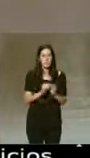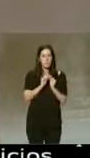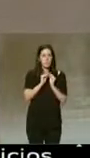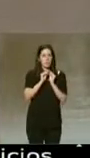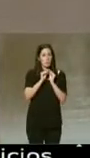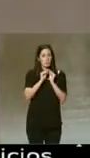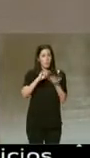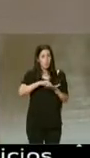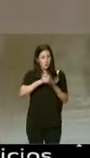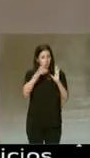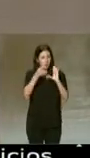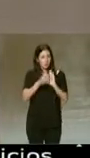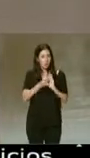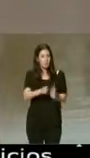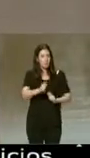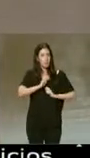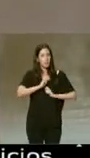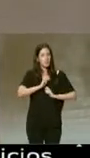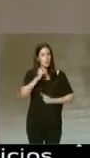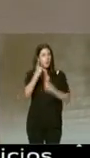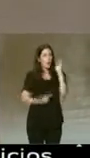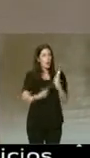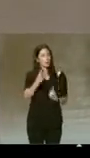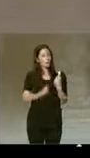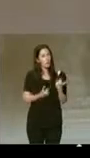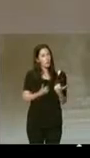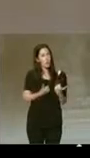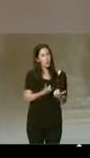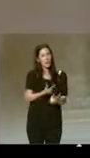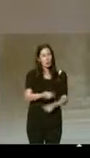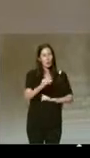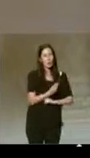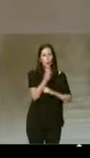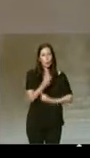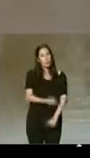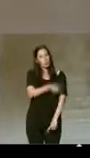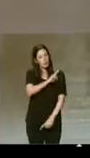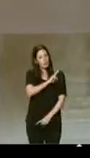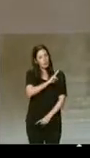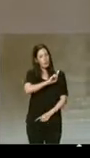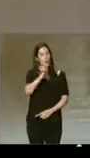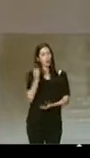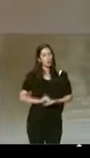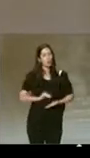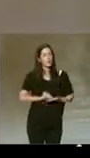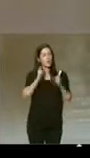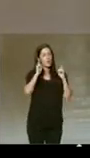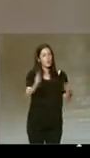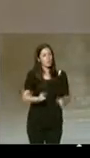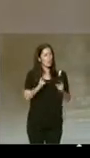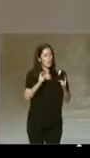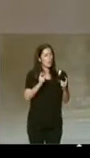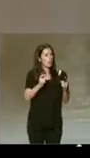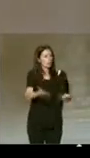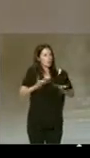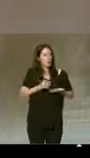doctor's office, at the end of the day, we are overwhelmed by the technologies in some cases, and